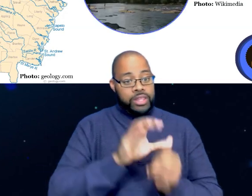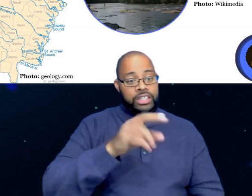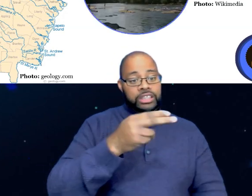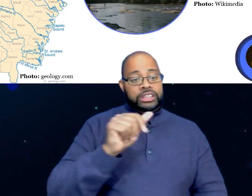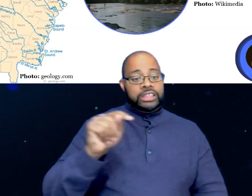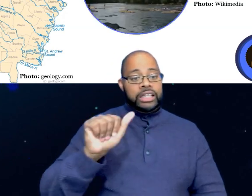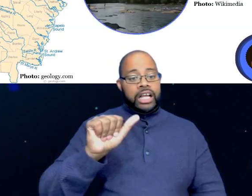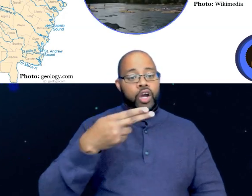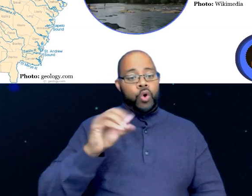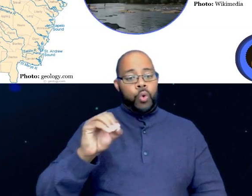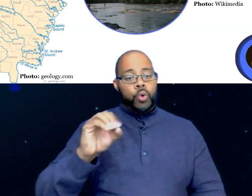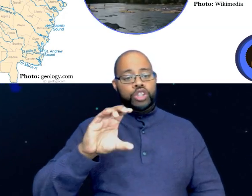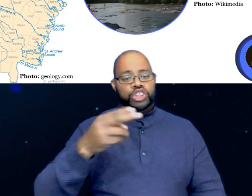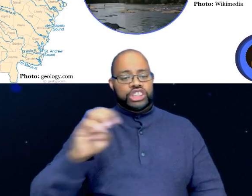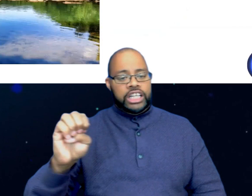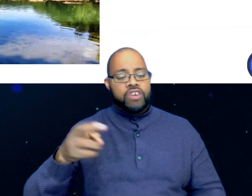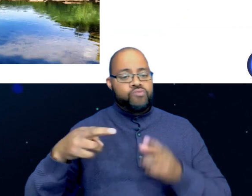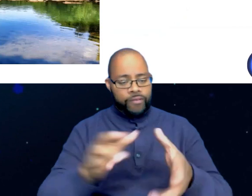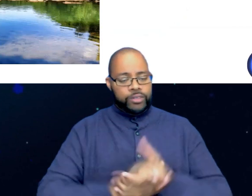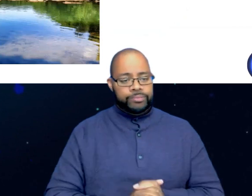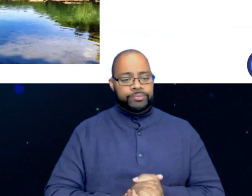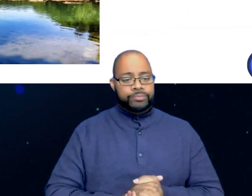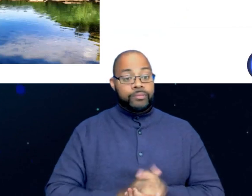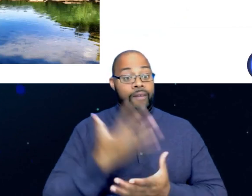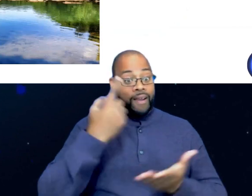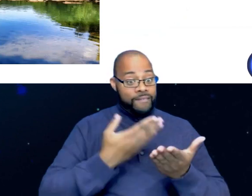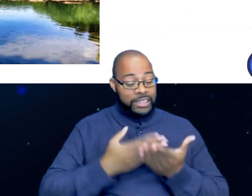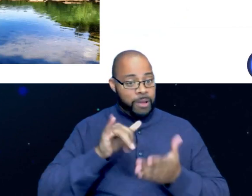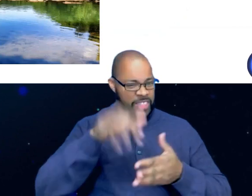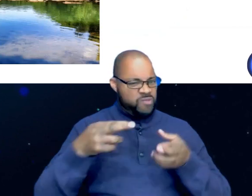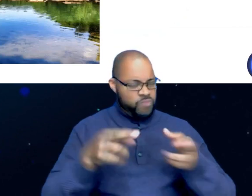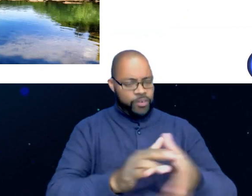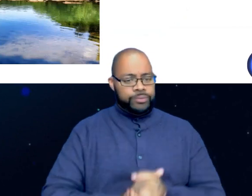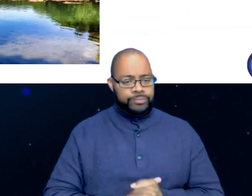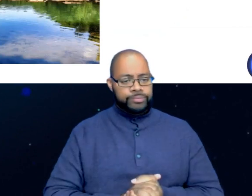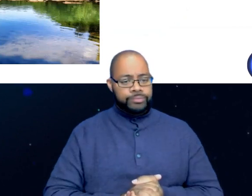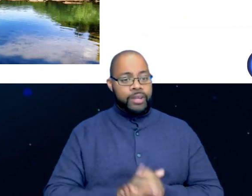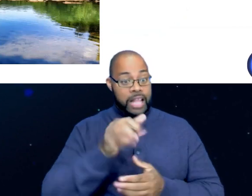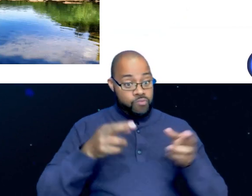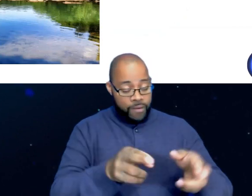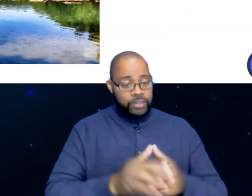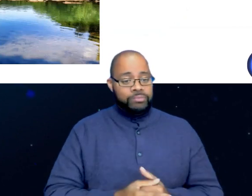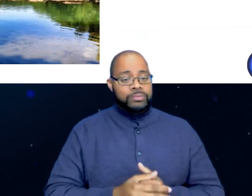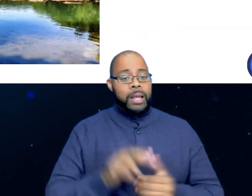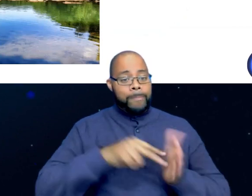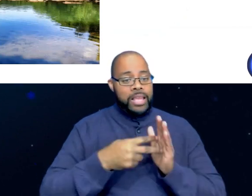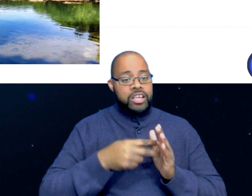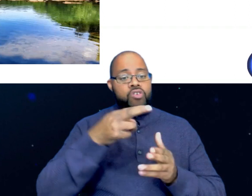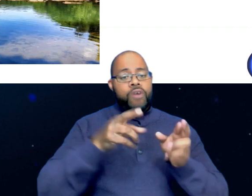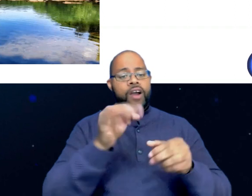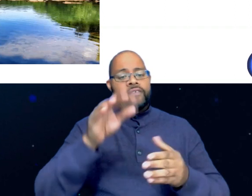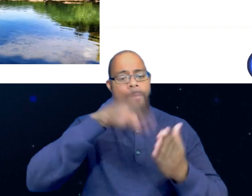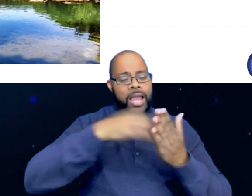the Chattahoochee River. Fast facts about this river. Chattahoochee is said to mean River